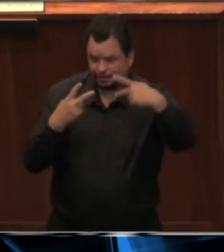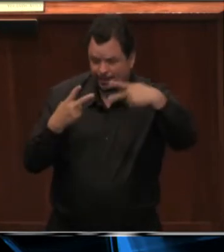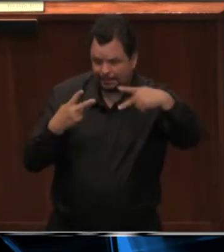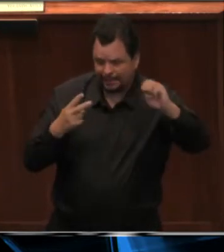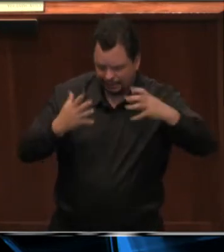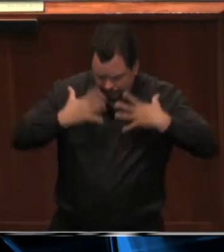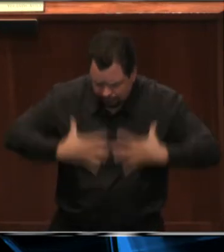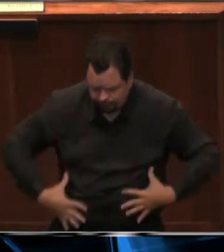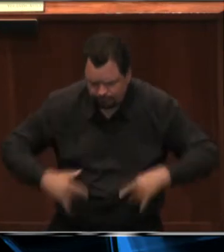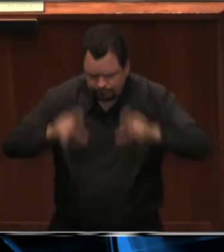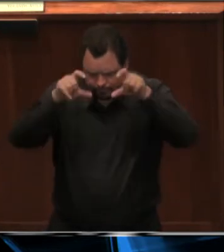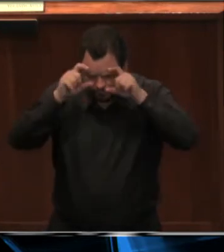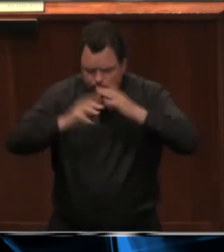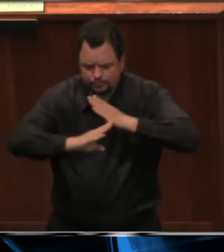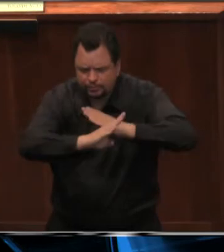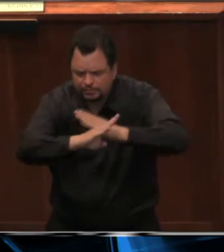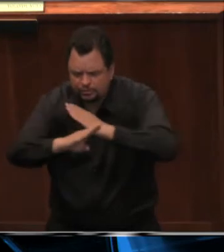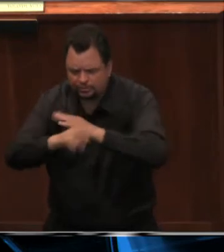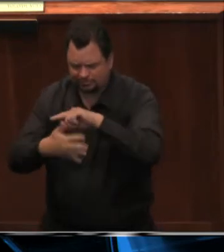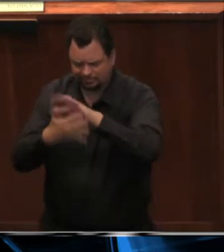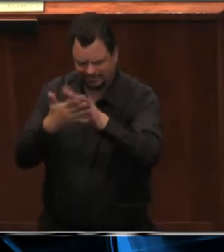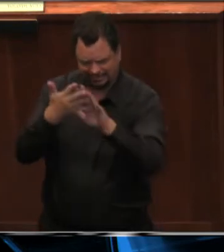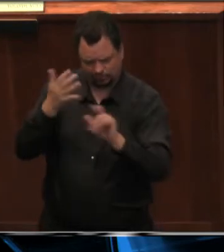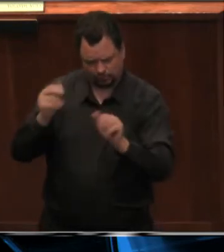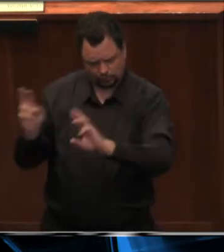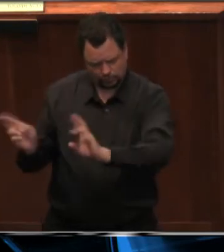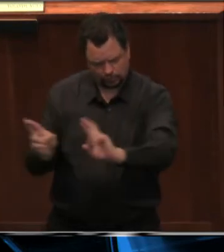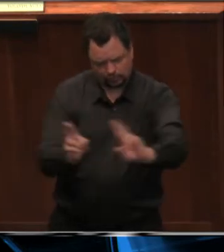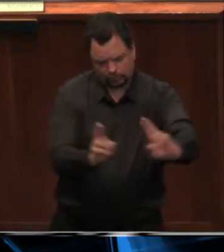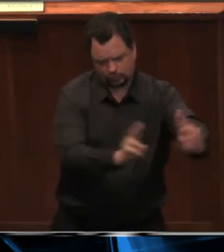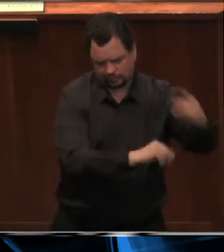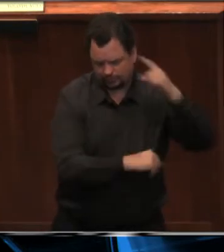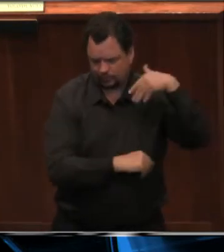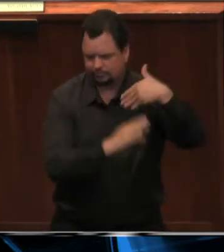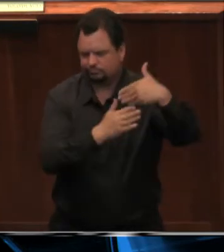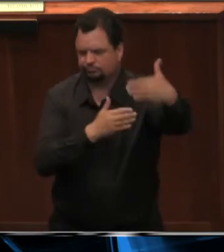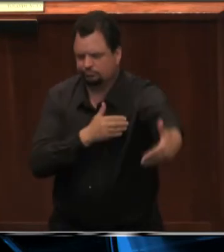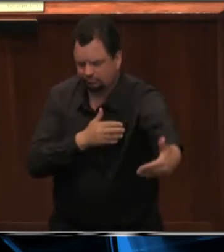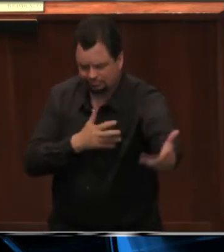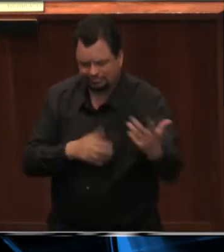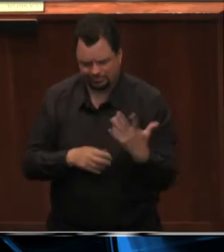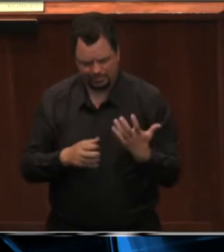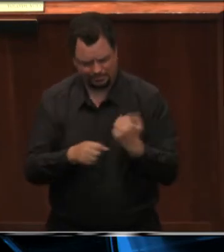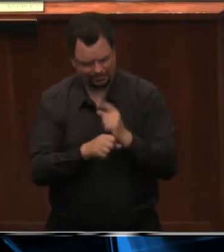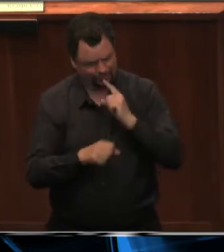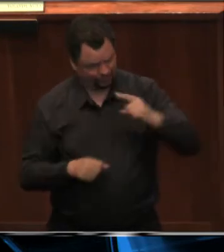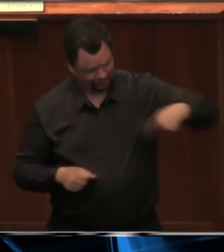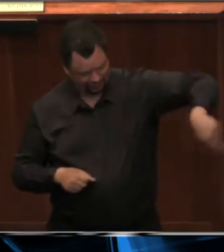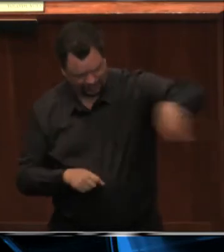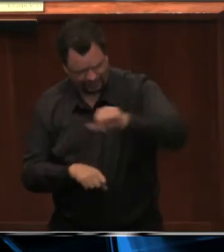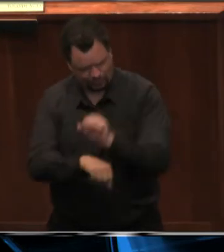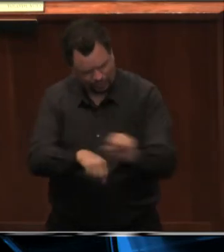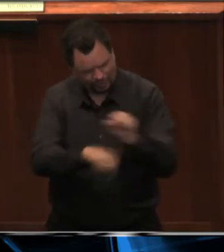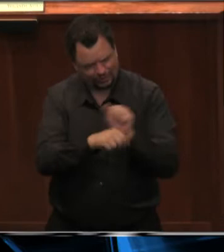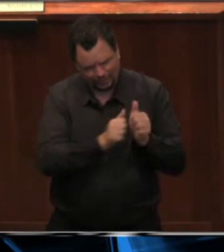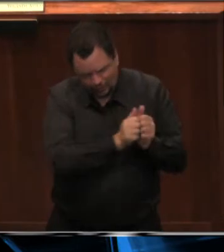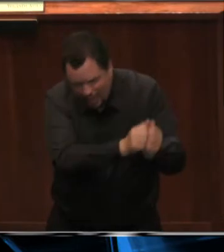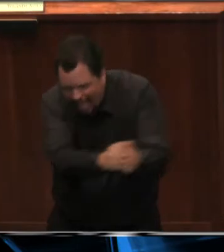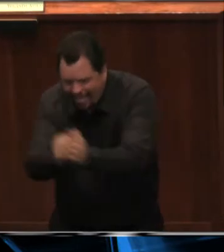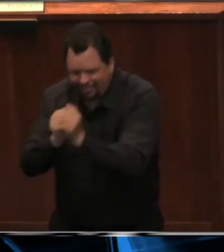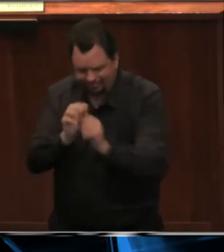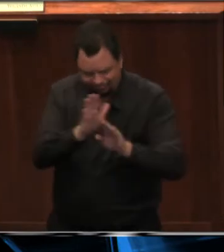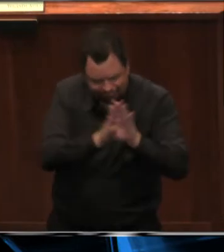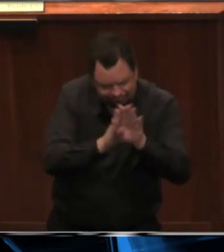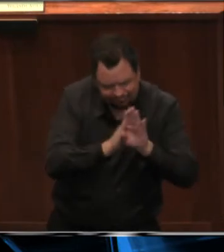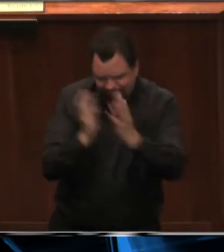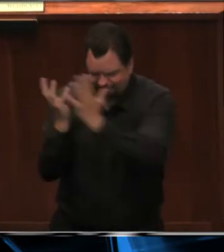are looking at all of that and working with our partners to continue to grow that capacity in response. And